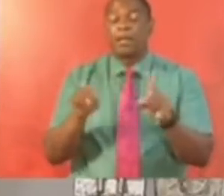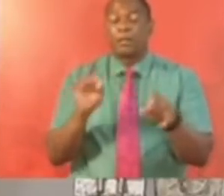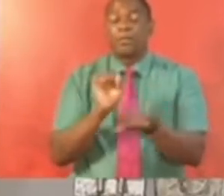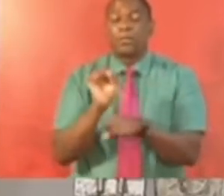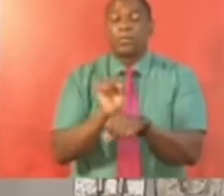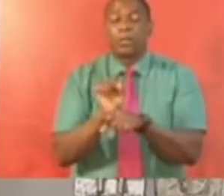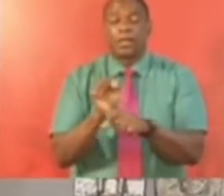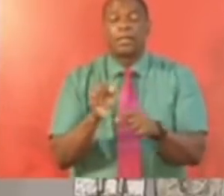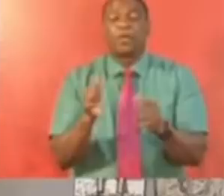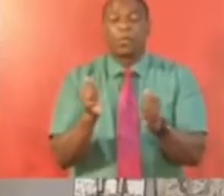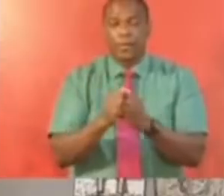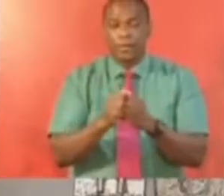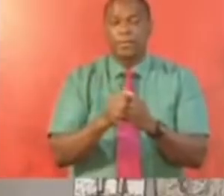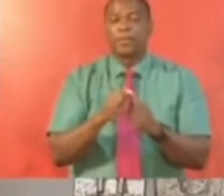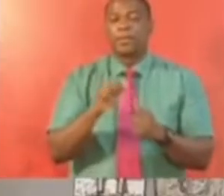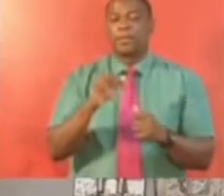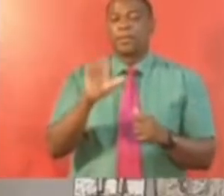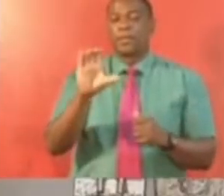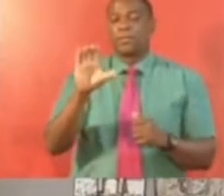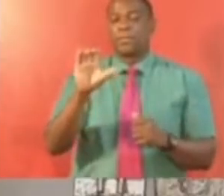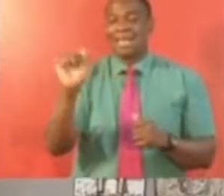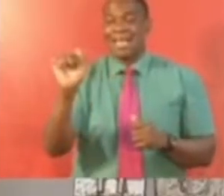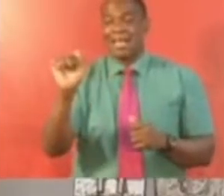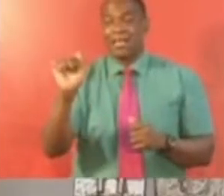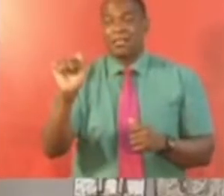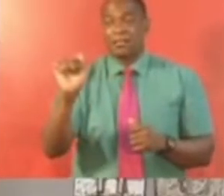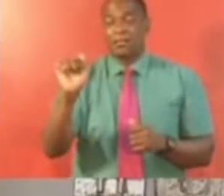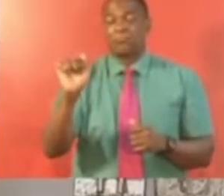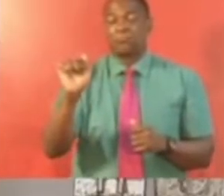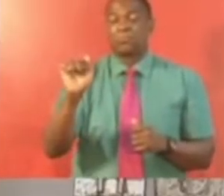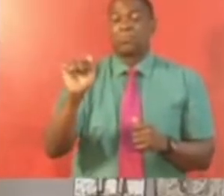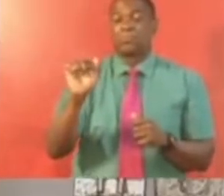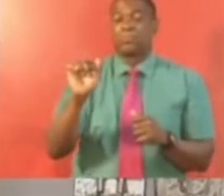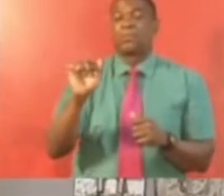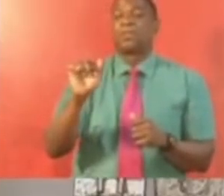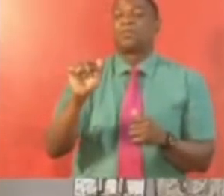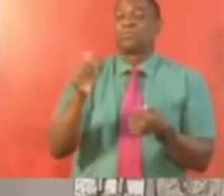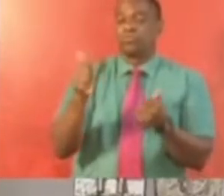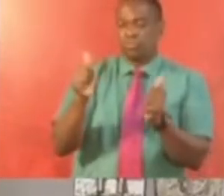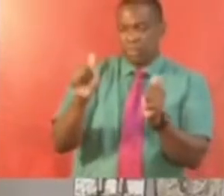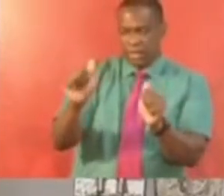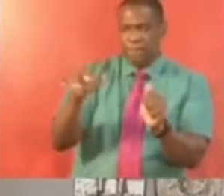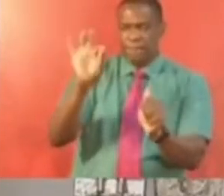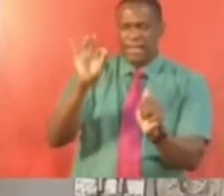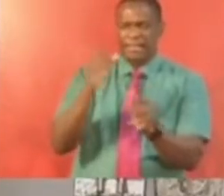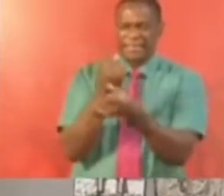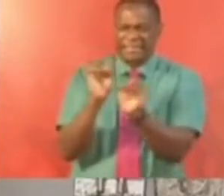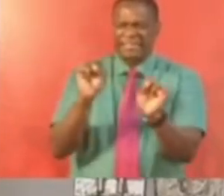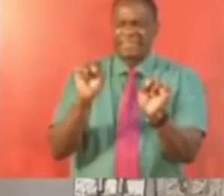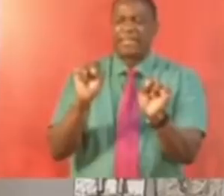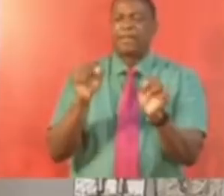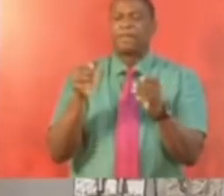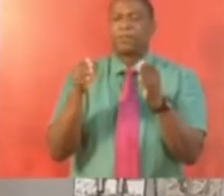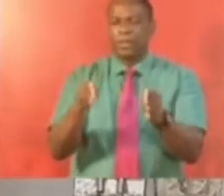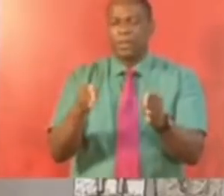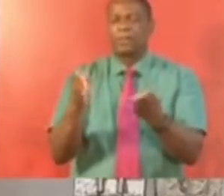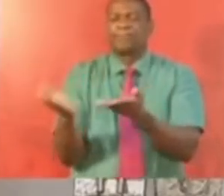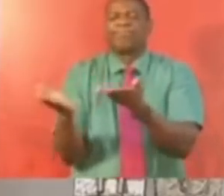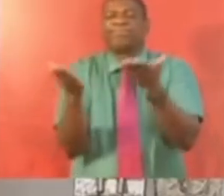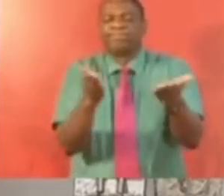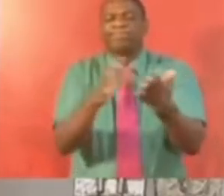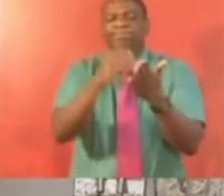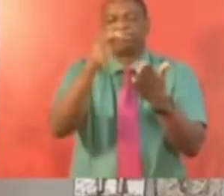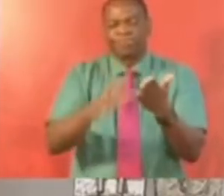Airlines to find safe ways for them to take passengers, and particularly students. The students with the focus to